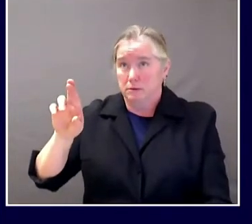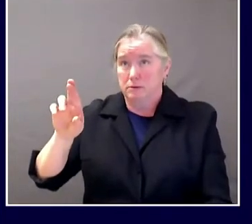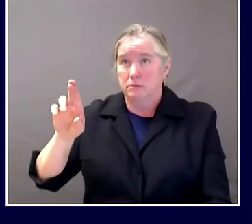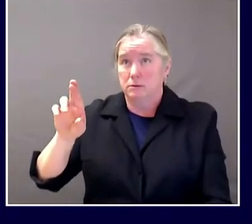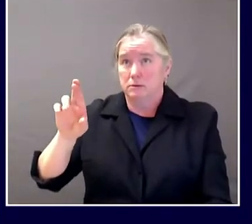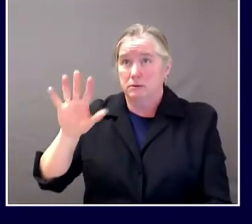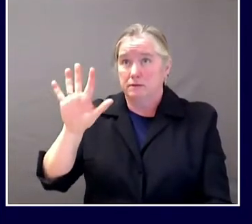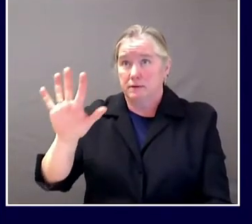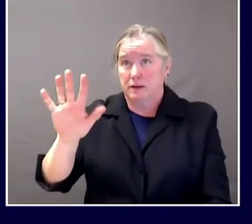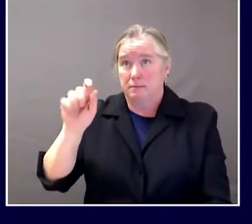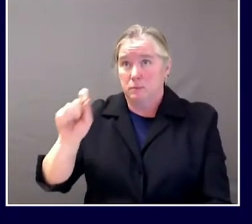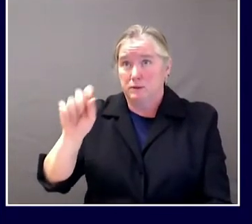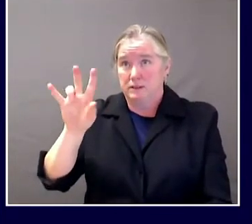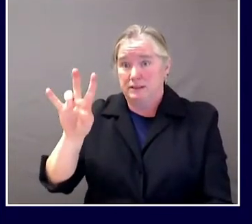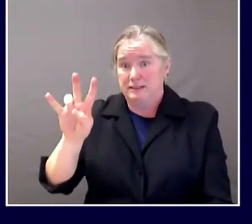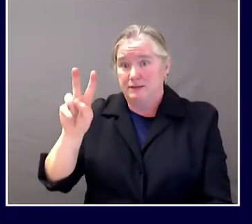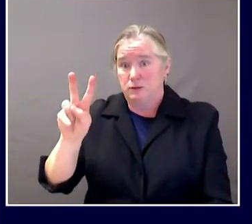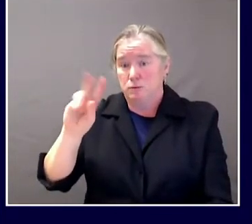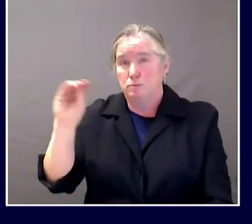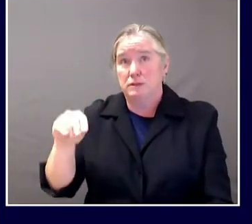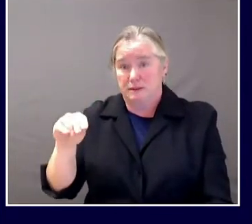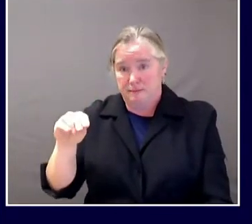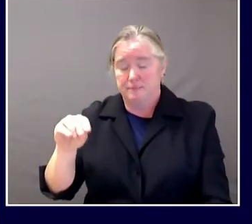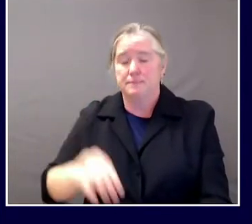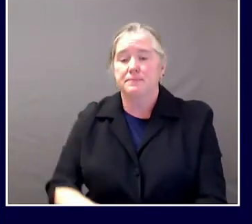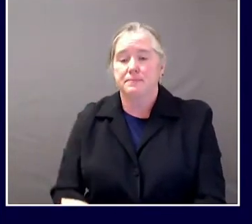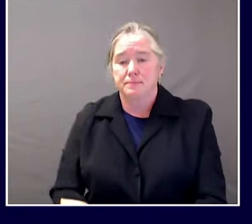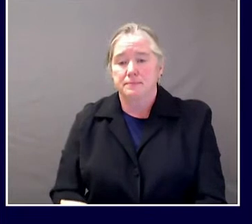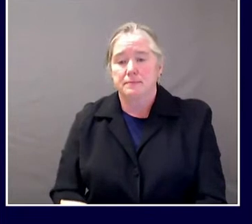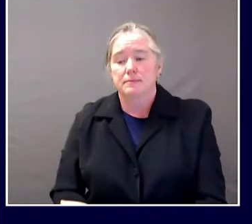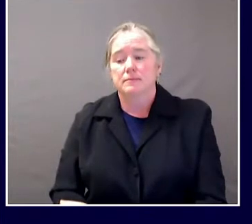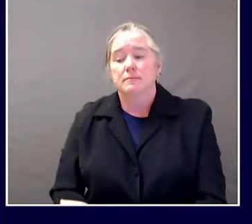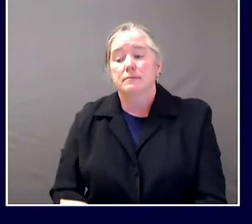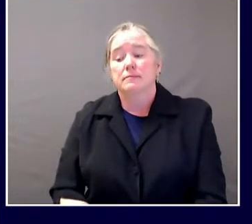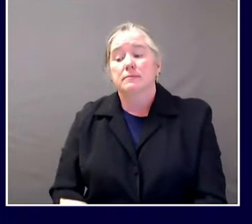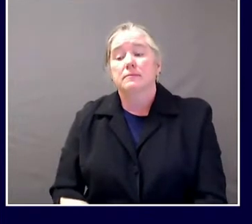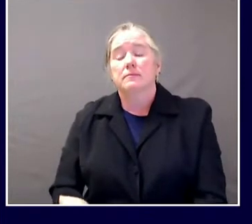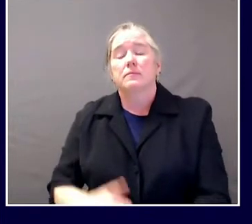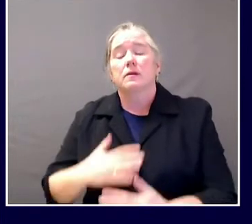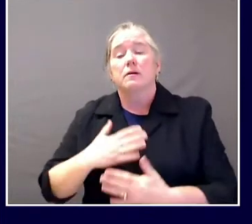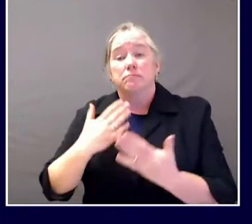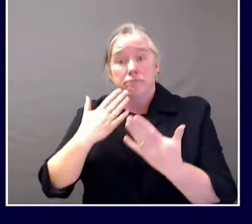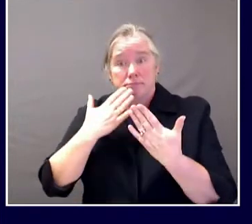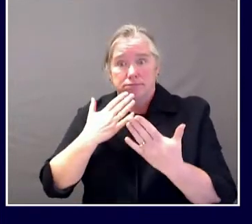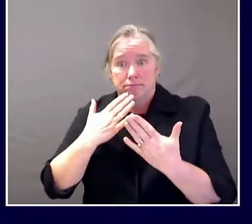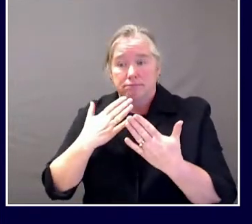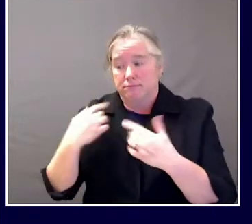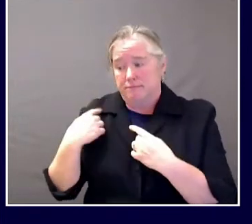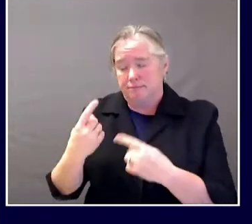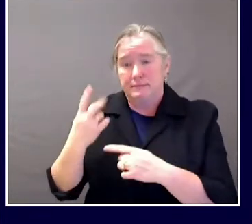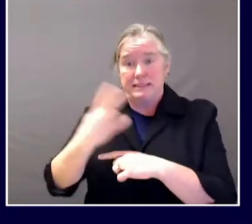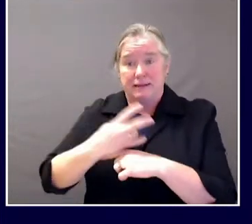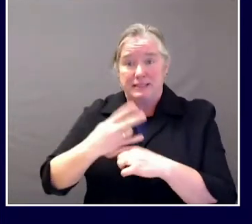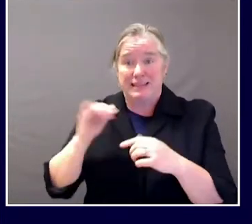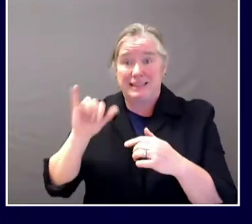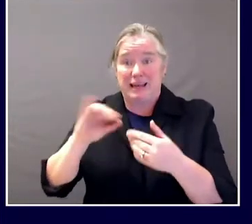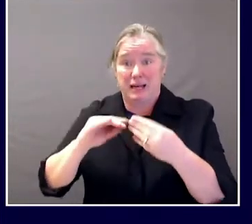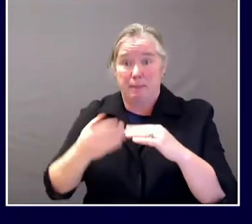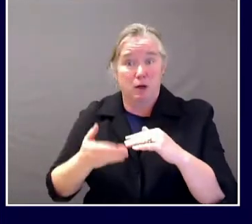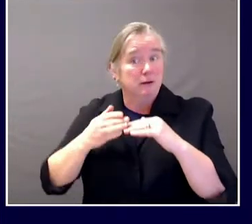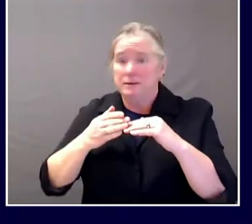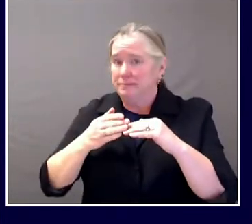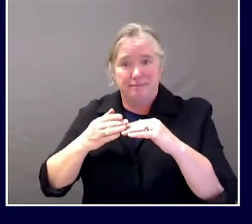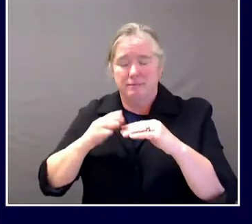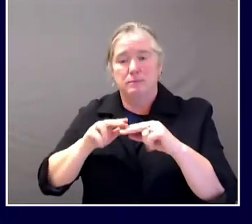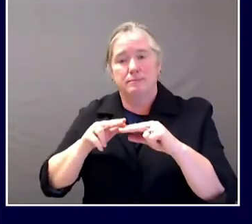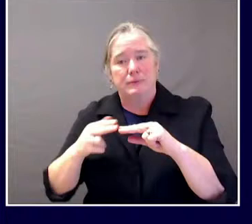at 5.72%. Thankfully, a number that has decreased just in the past 7 days. Some of